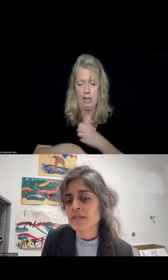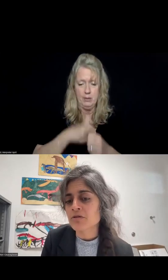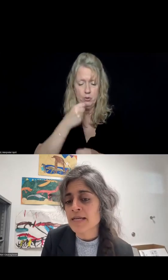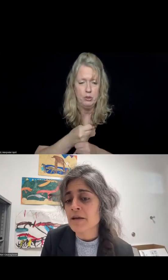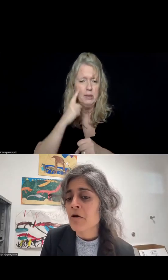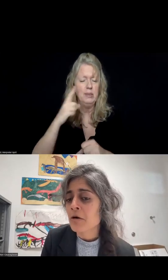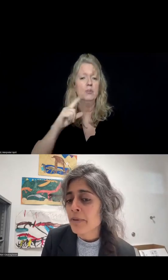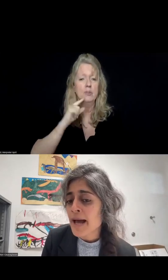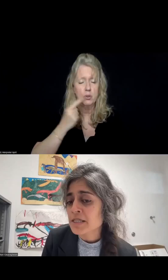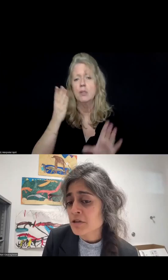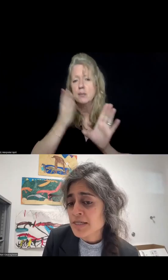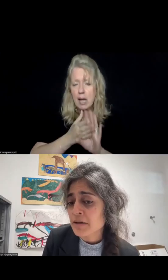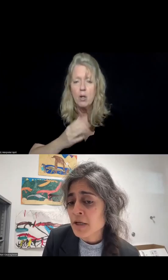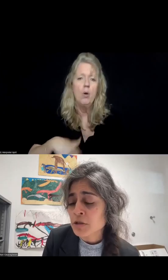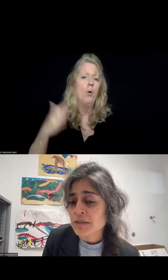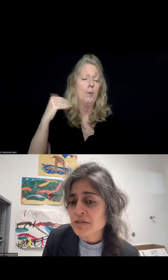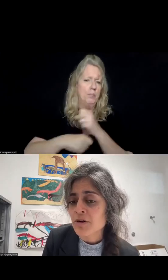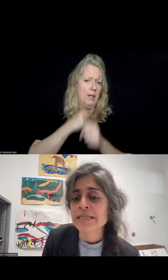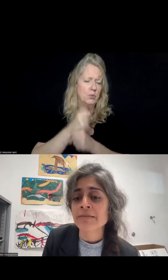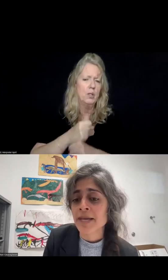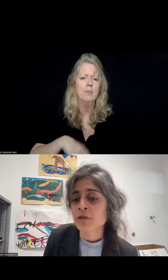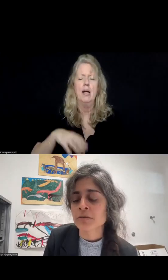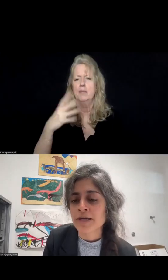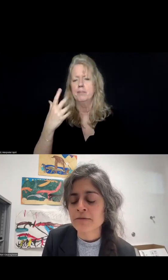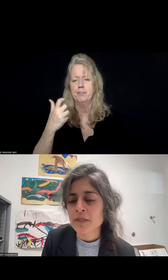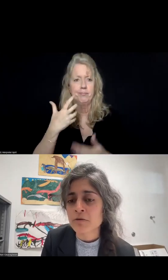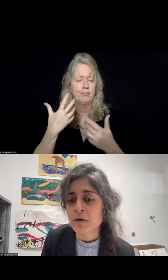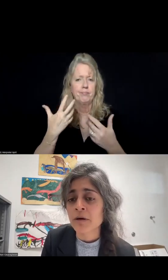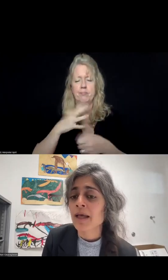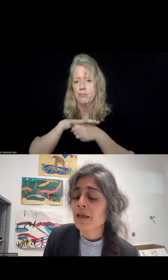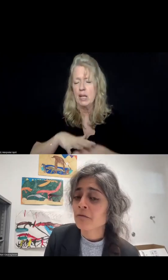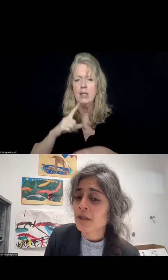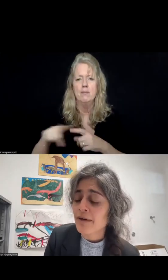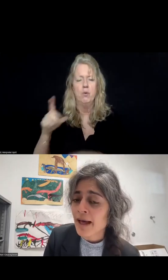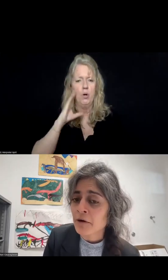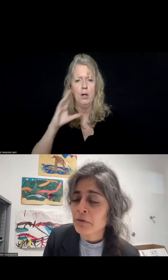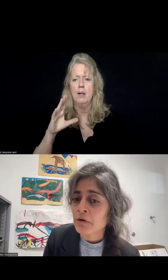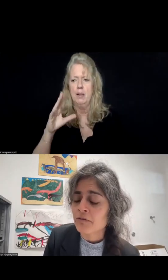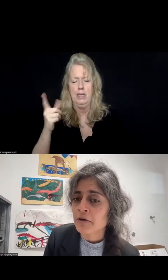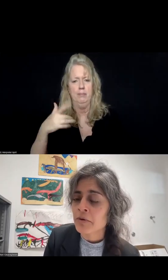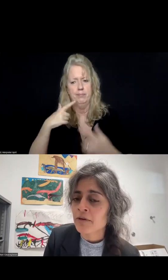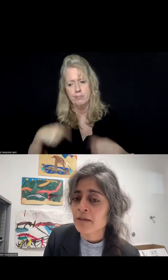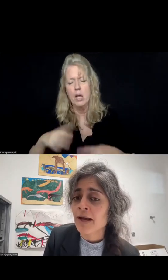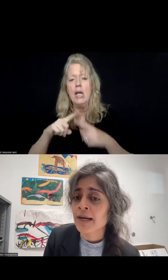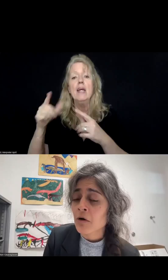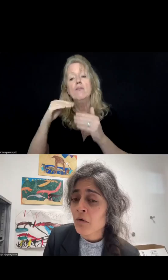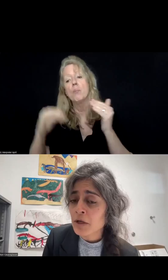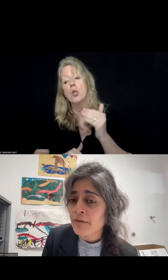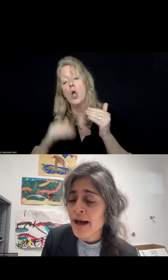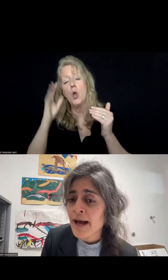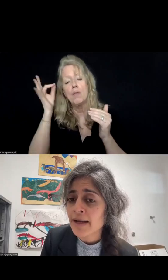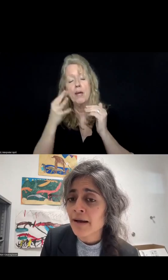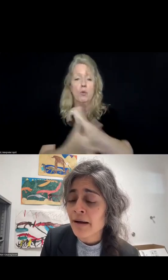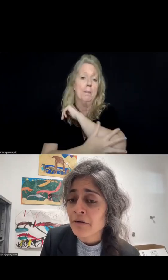psychological distress or past year psychological distress and major depressive disorder, if you live at or below the federal poverty line, or